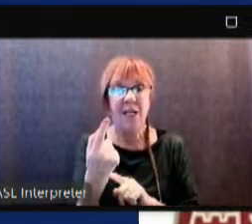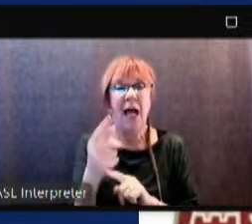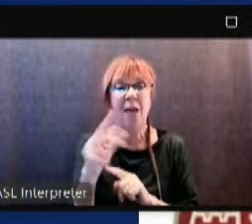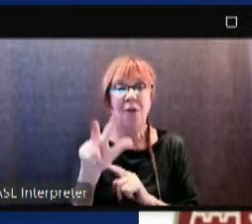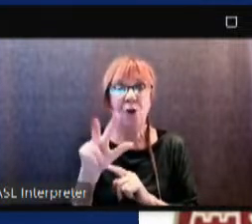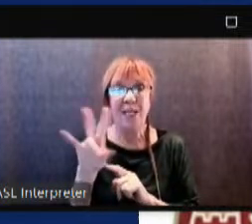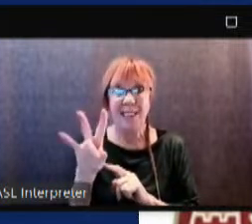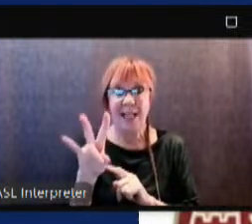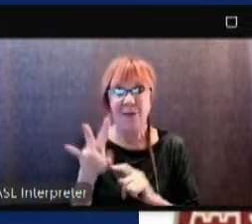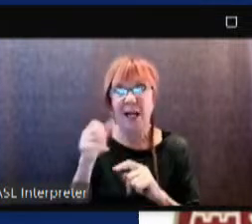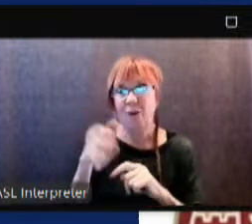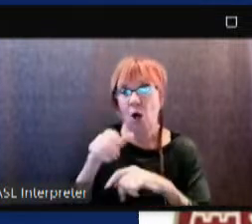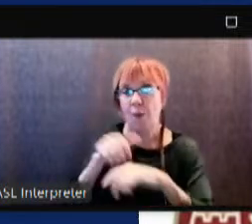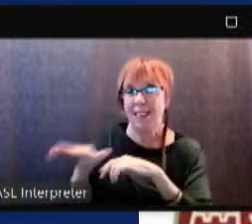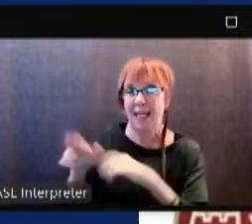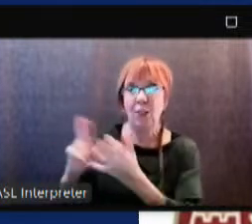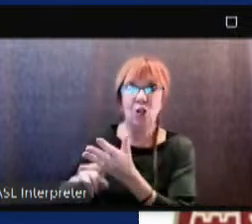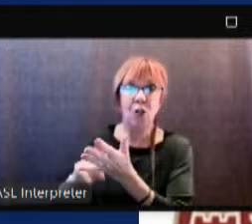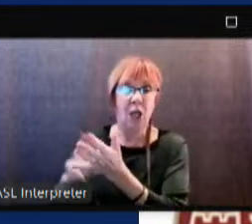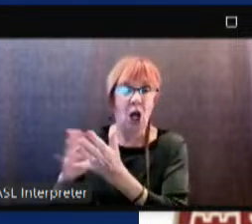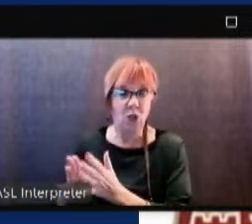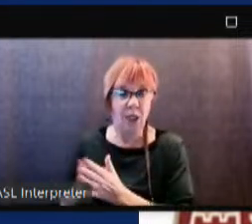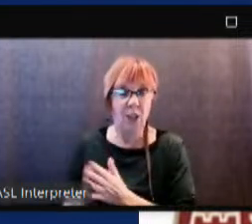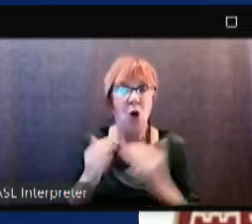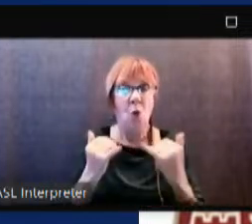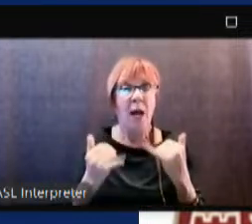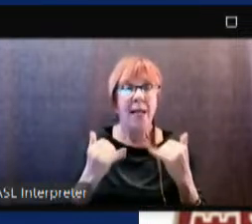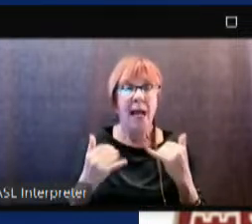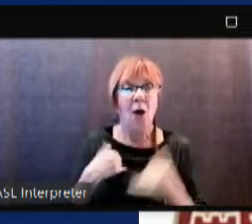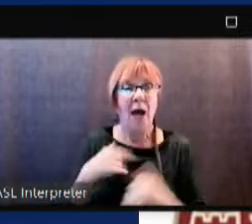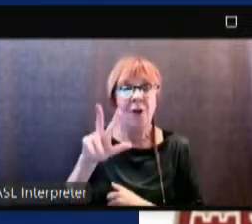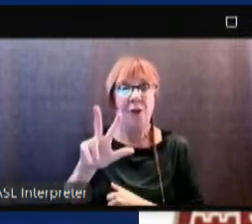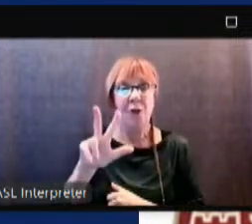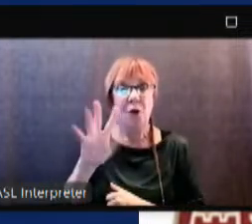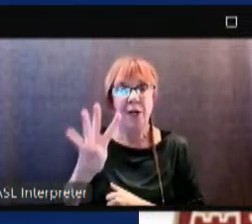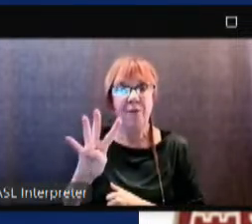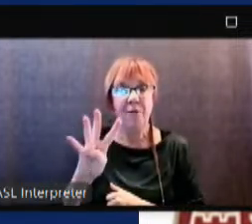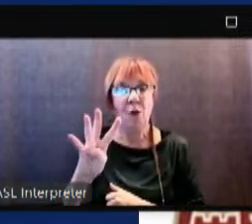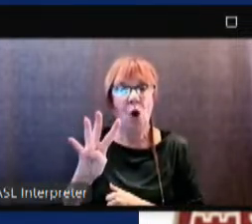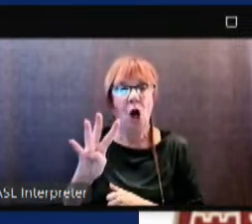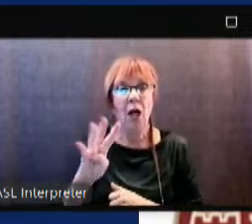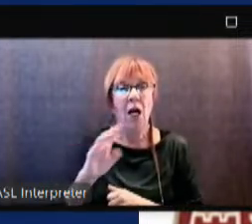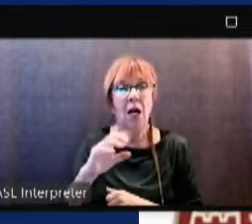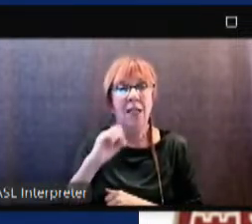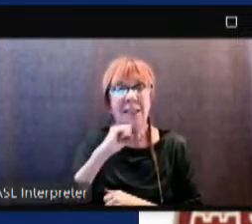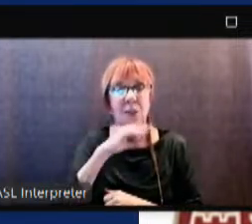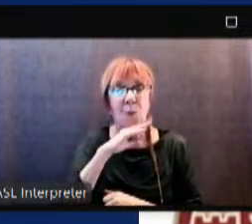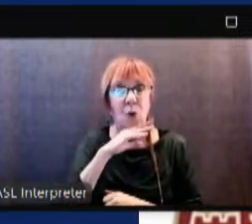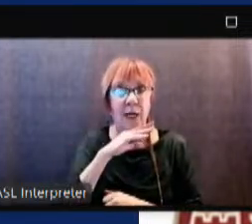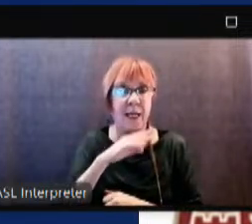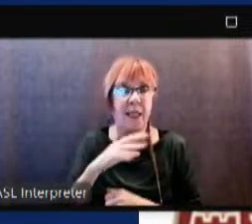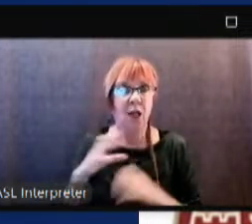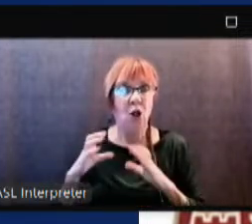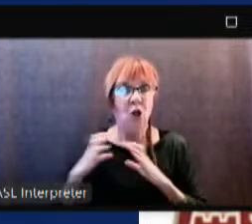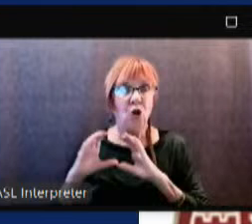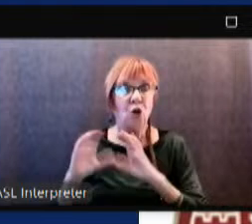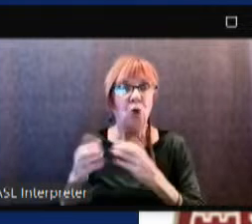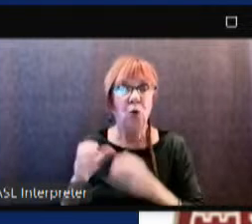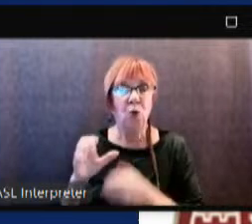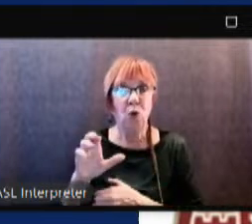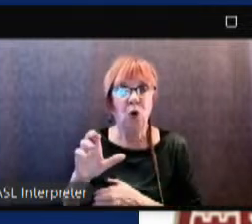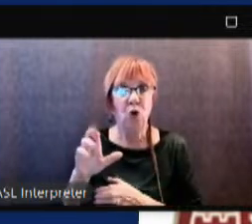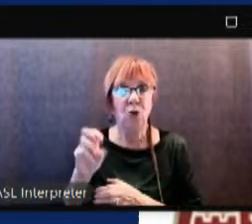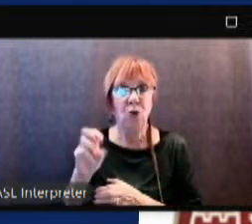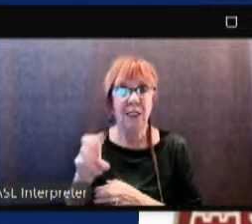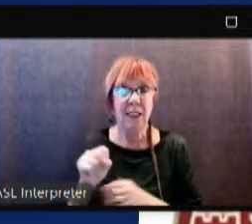contractor. We currently have 34 debris crews working in Altadena and Pasadena, and then